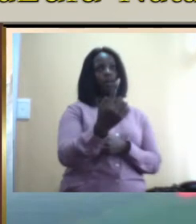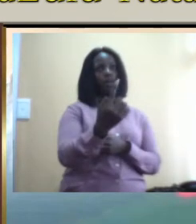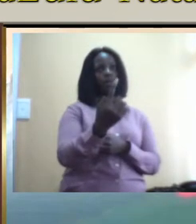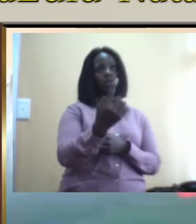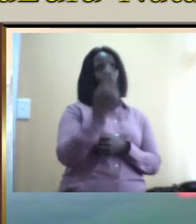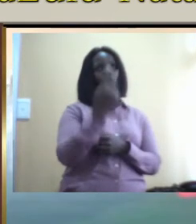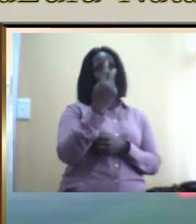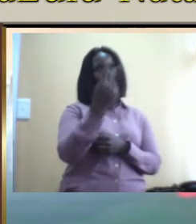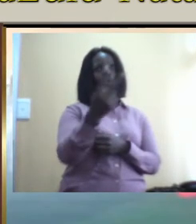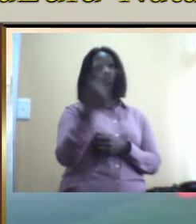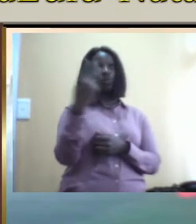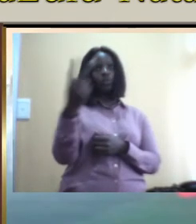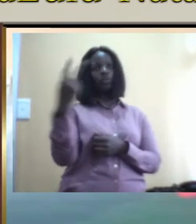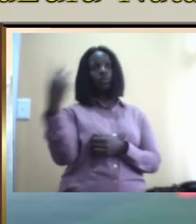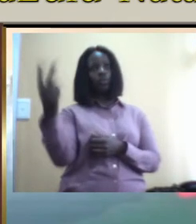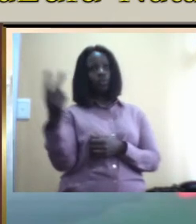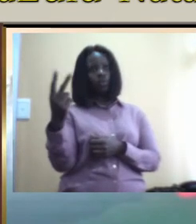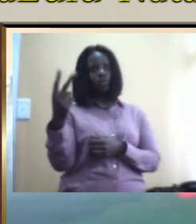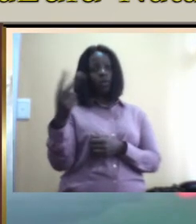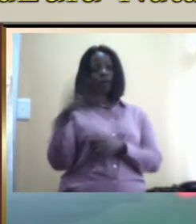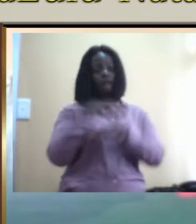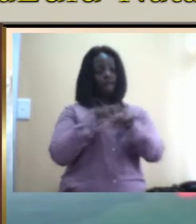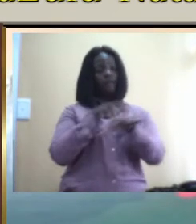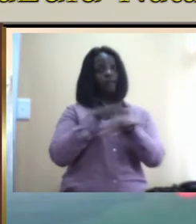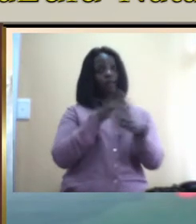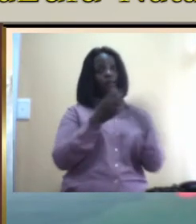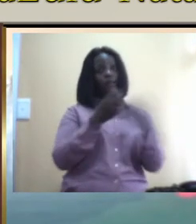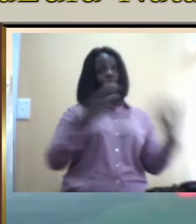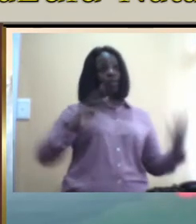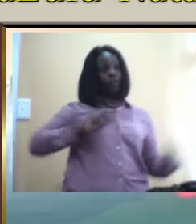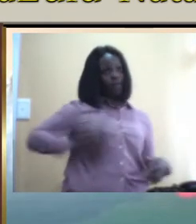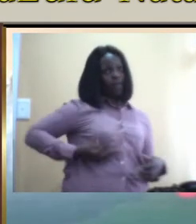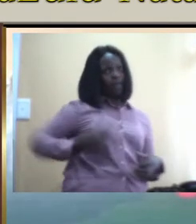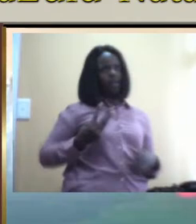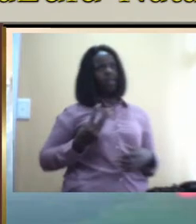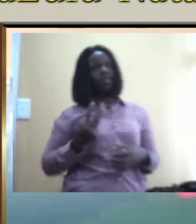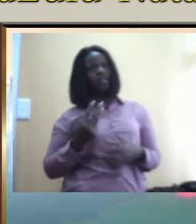1,222 of these farmers are women, consist of